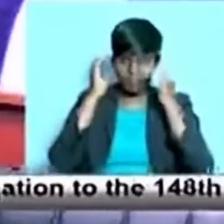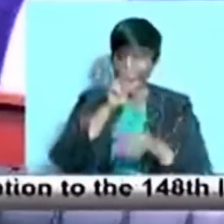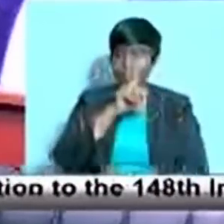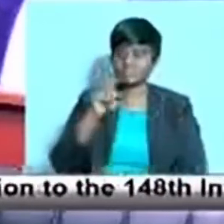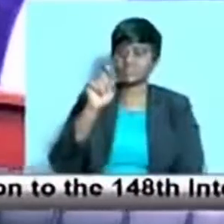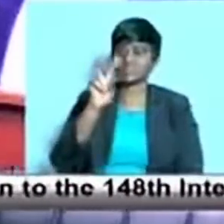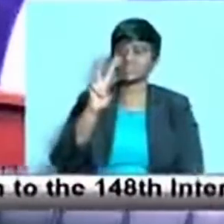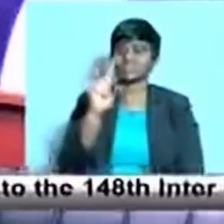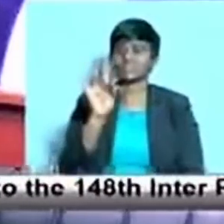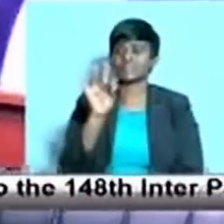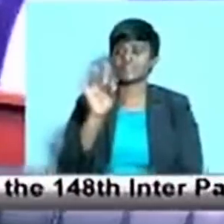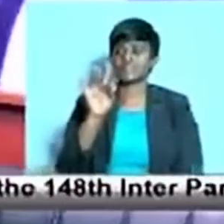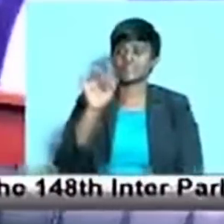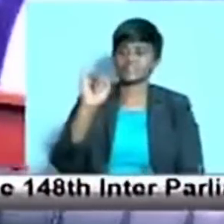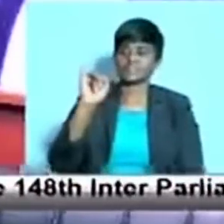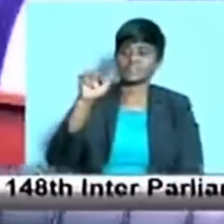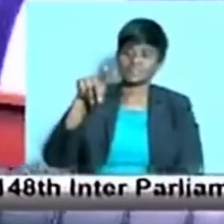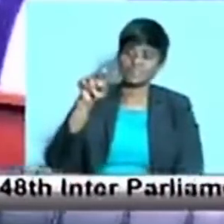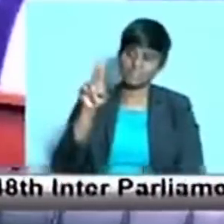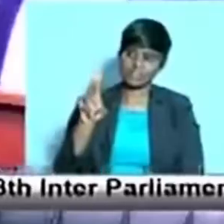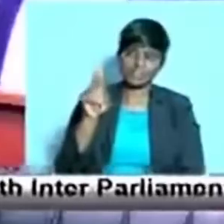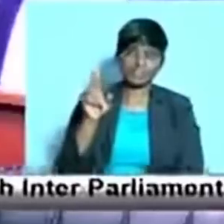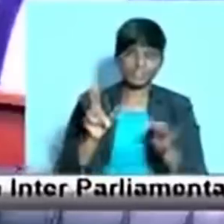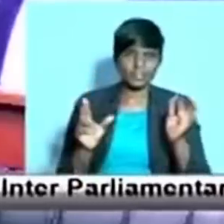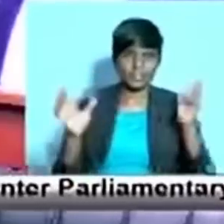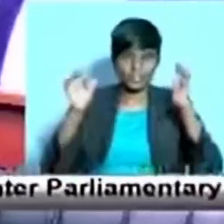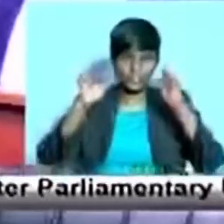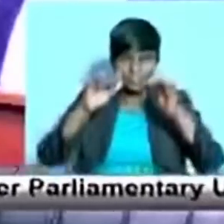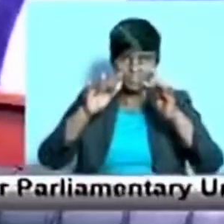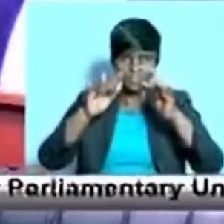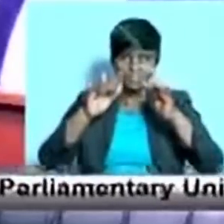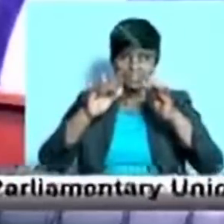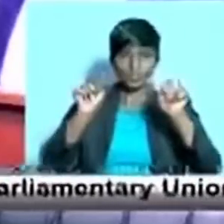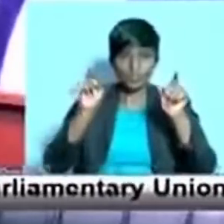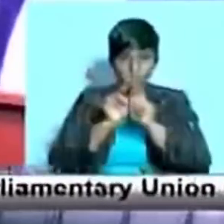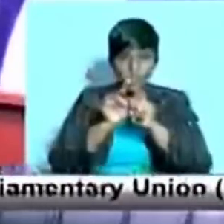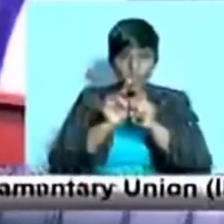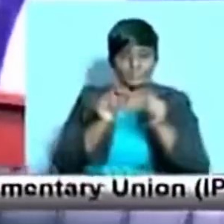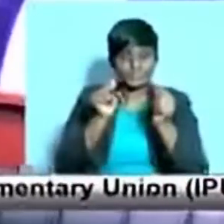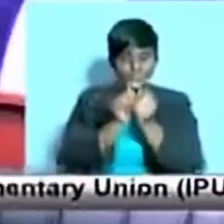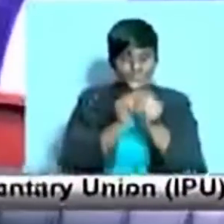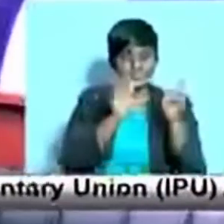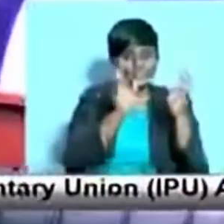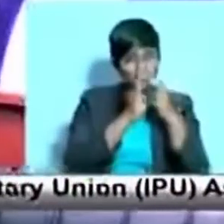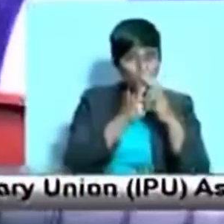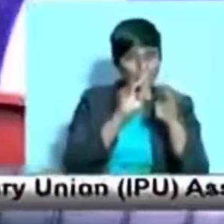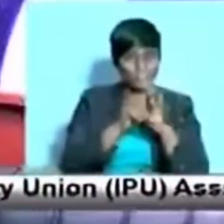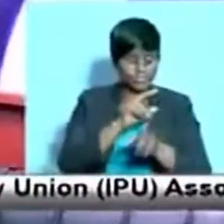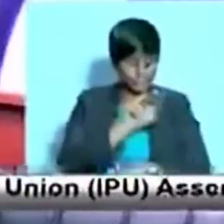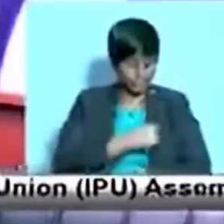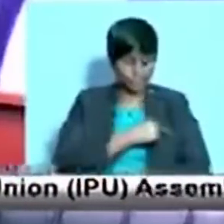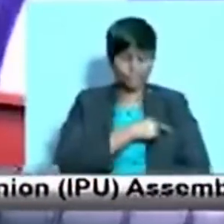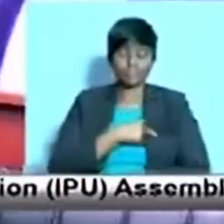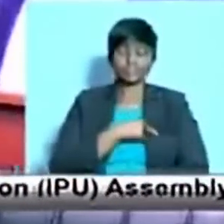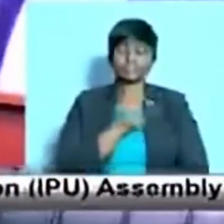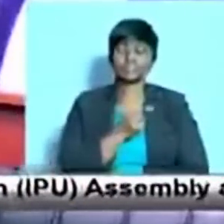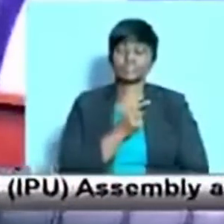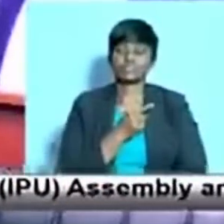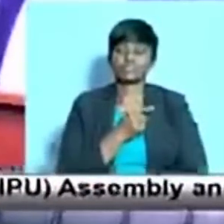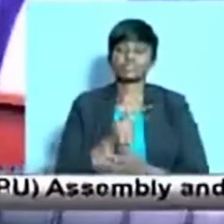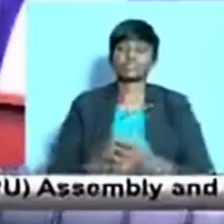148th Interparliamentary Union Assembly and related meetings in Geneva, in Switzerland.